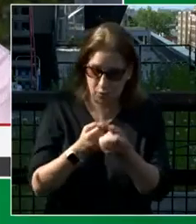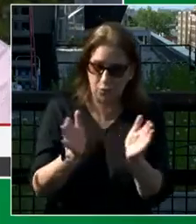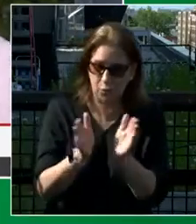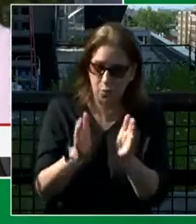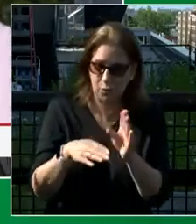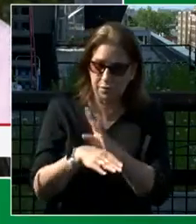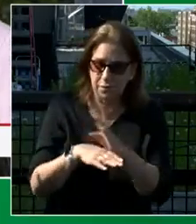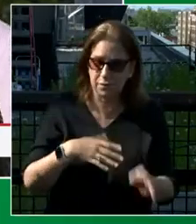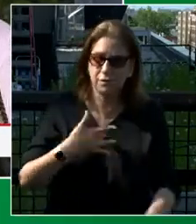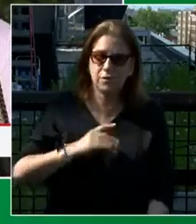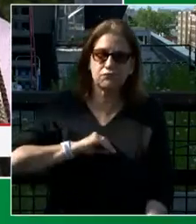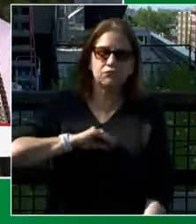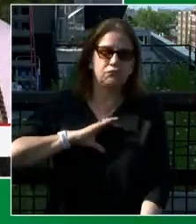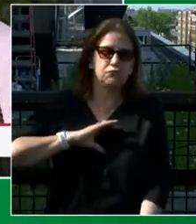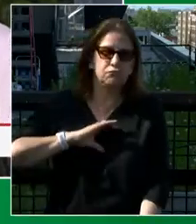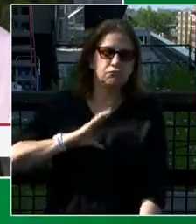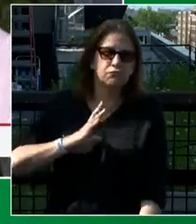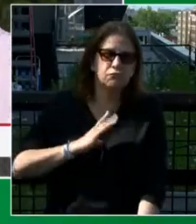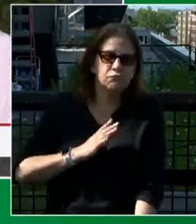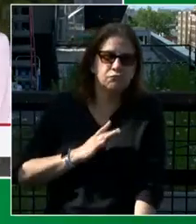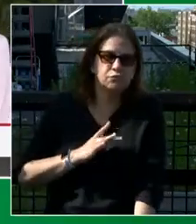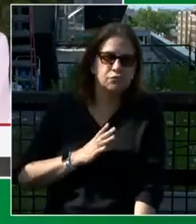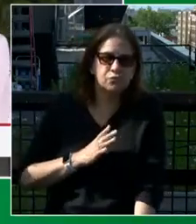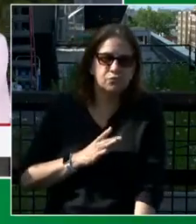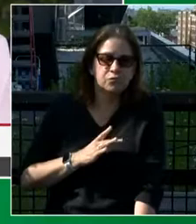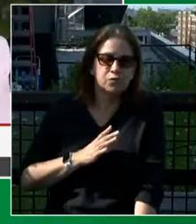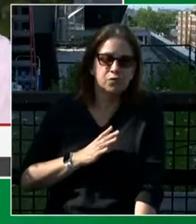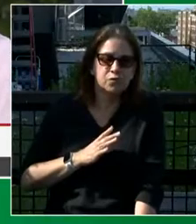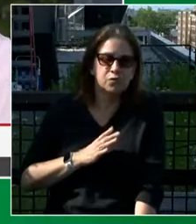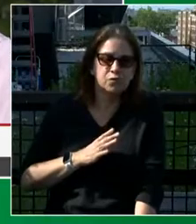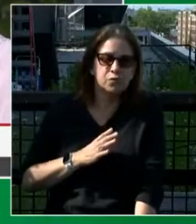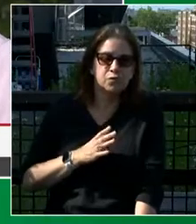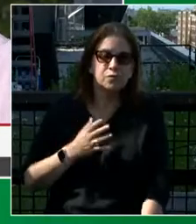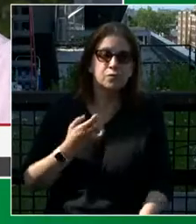and makes us feel better to know that this economy is